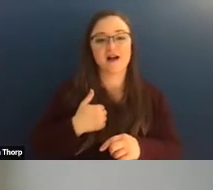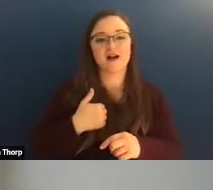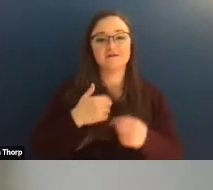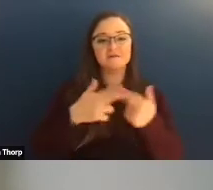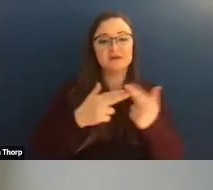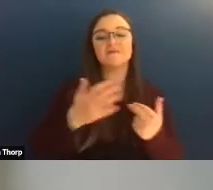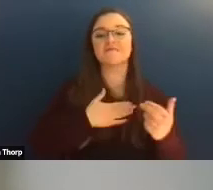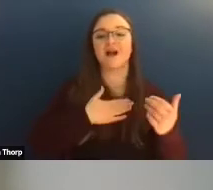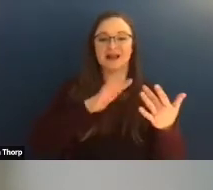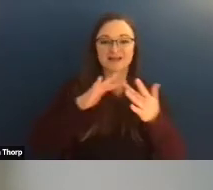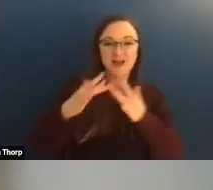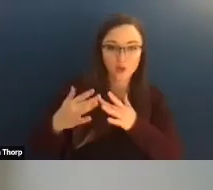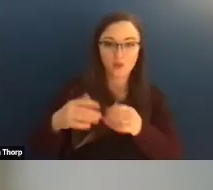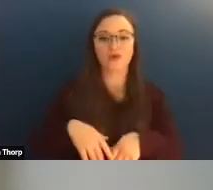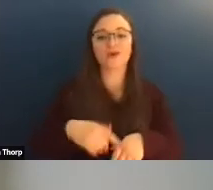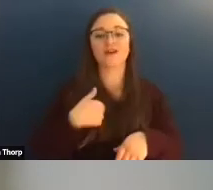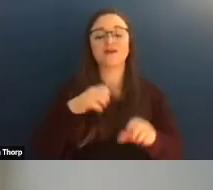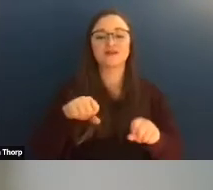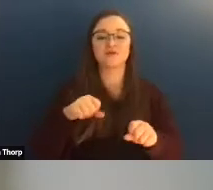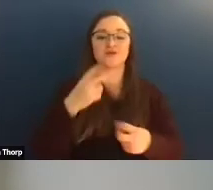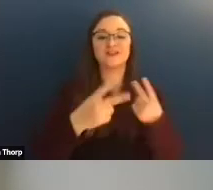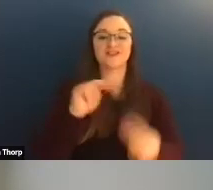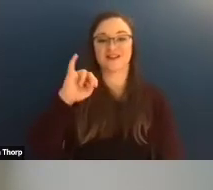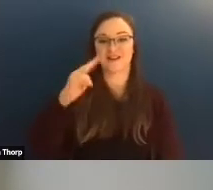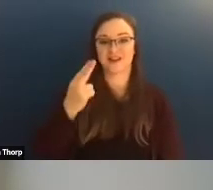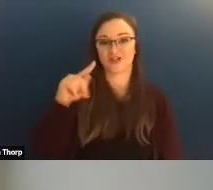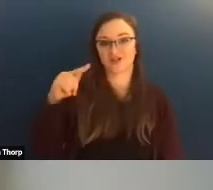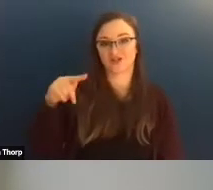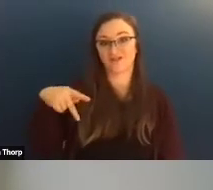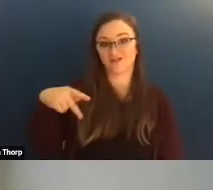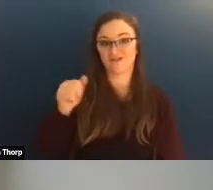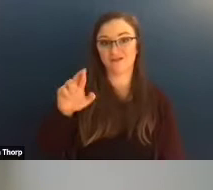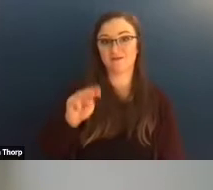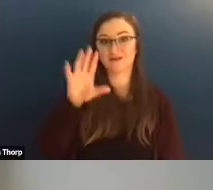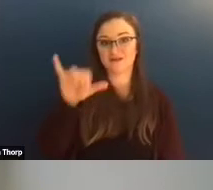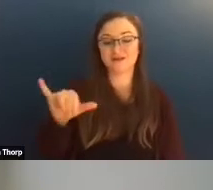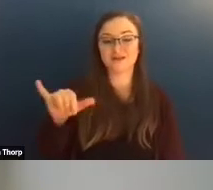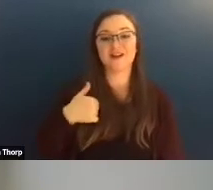to visit the NIH pharmacy and got